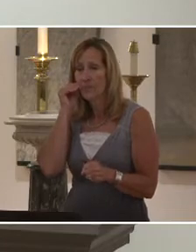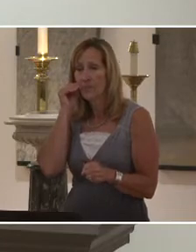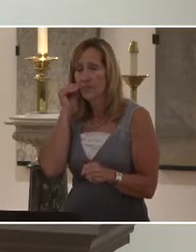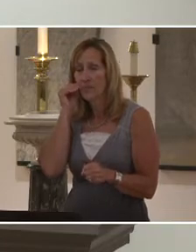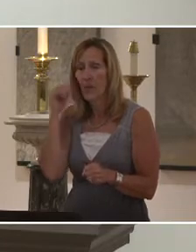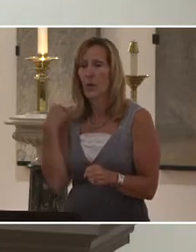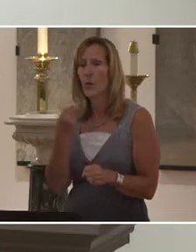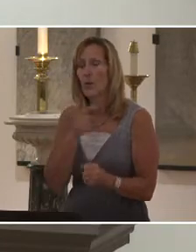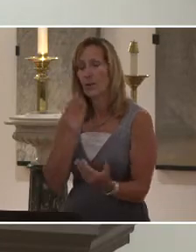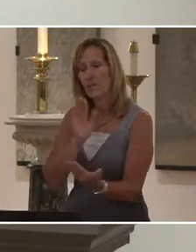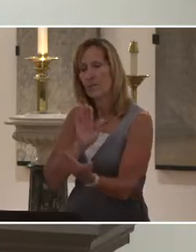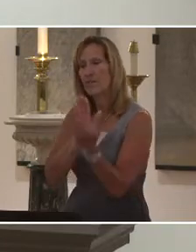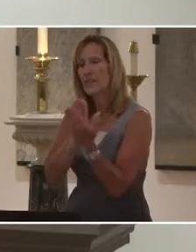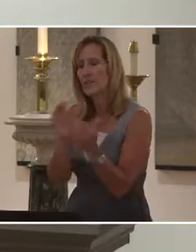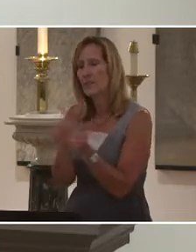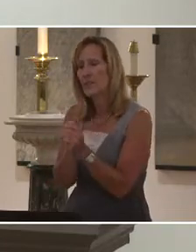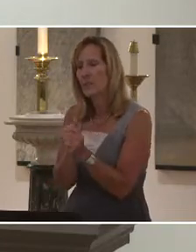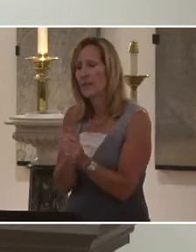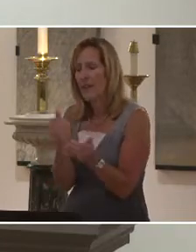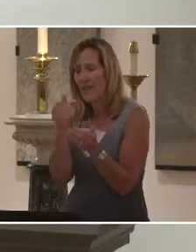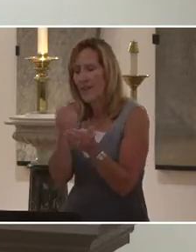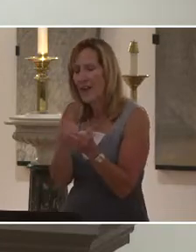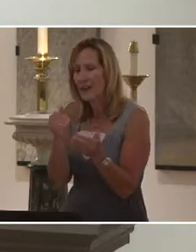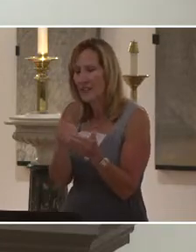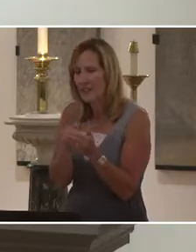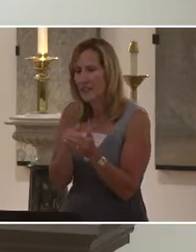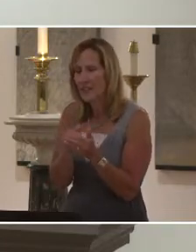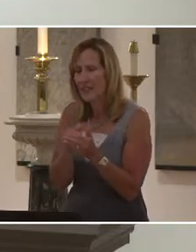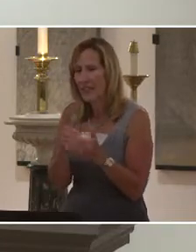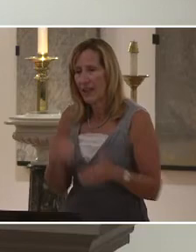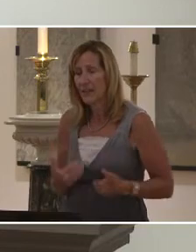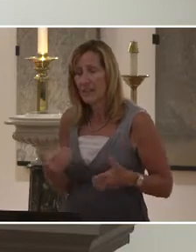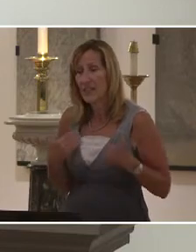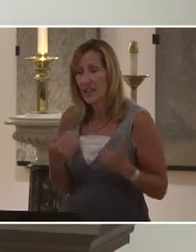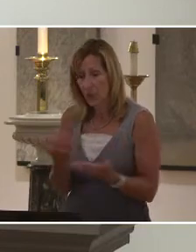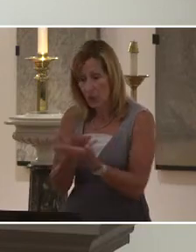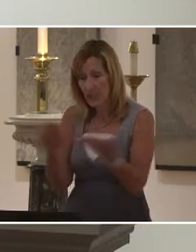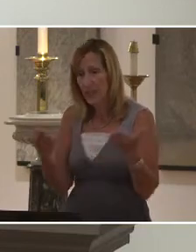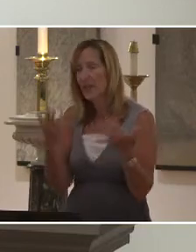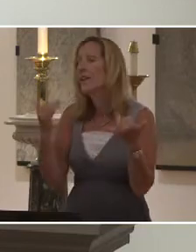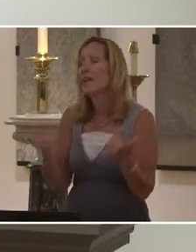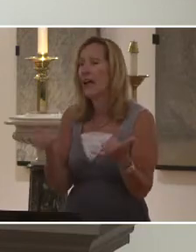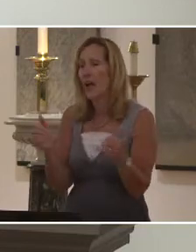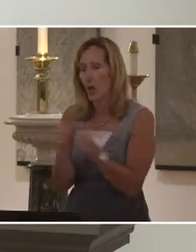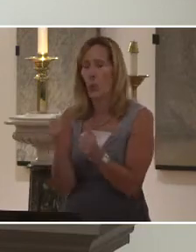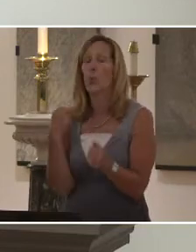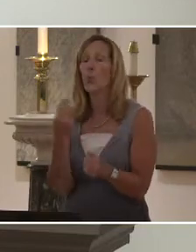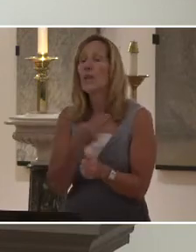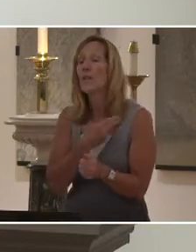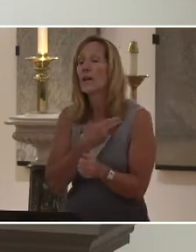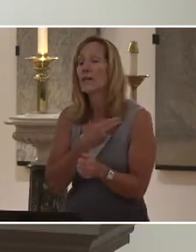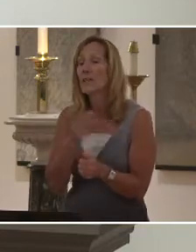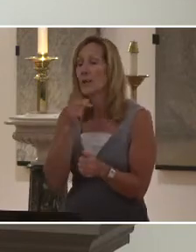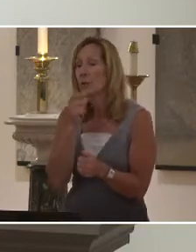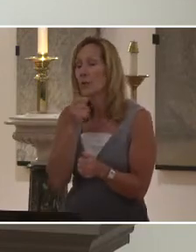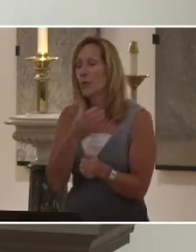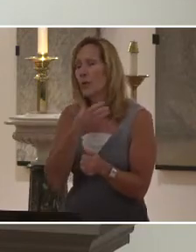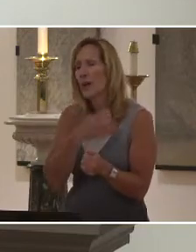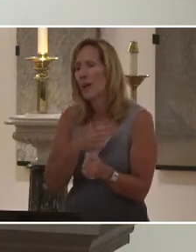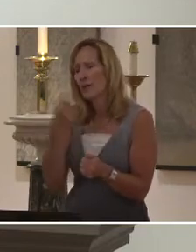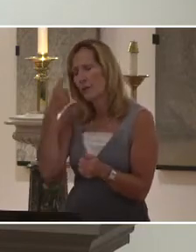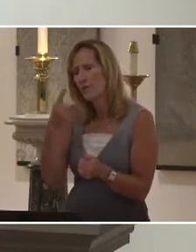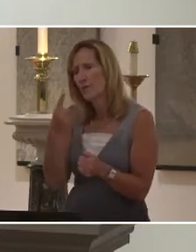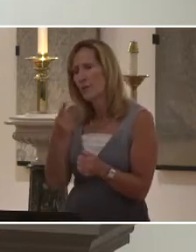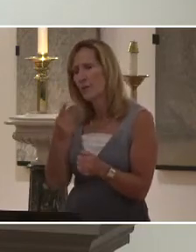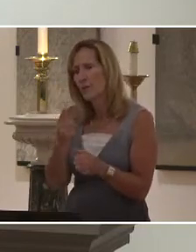We are face to face with thousands of unaccompanied minors here, now among us, who hunger for